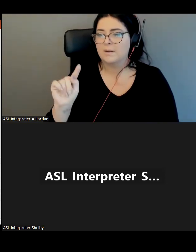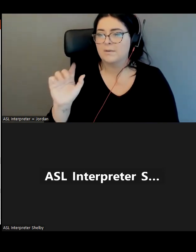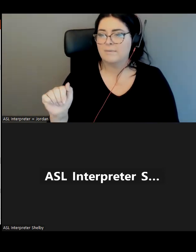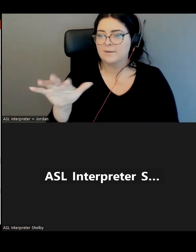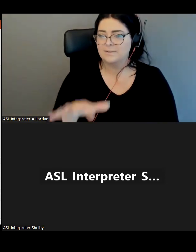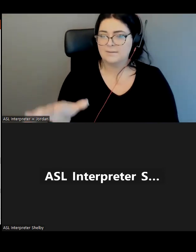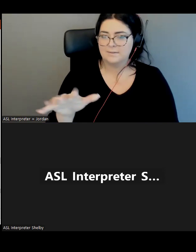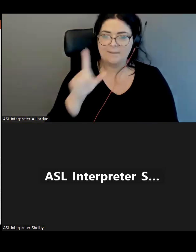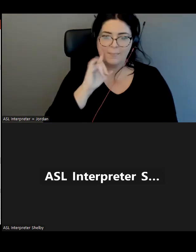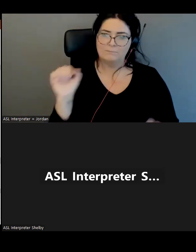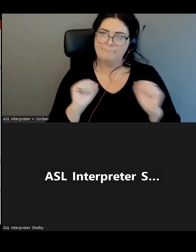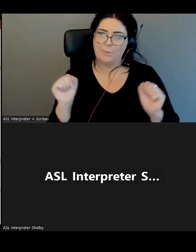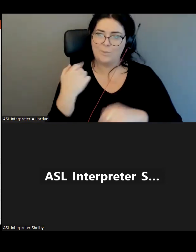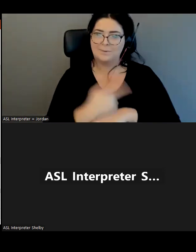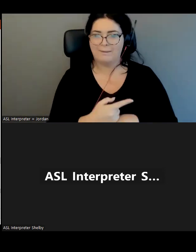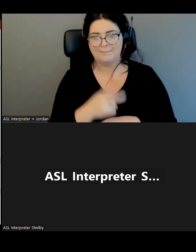Certainly looked like a colder day that day.